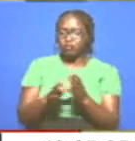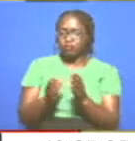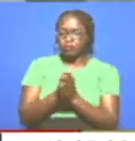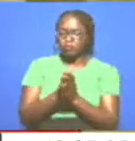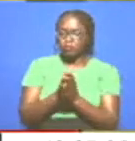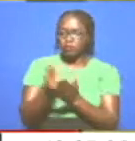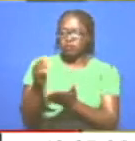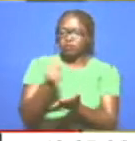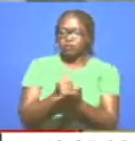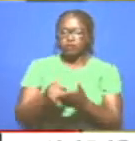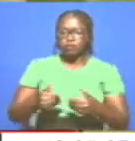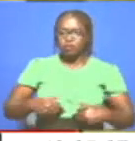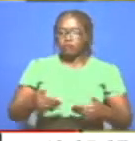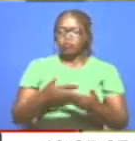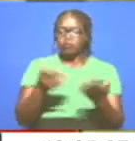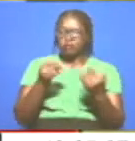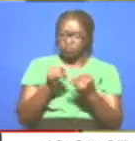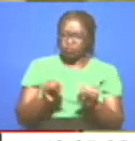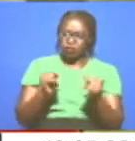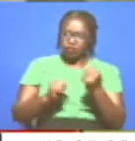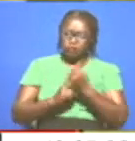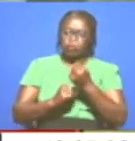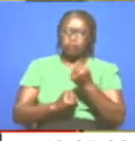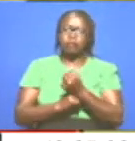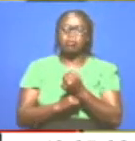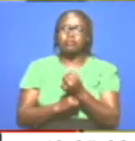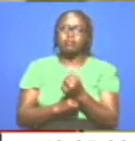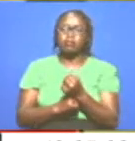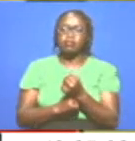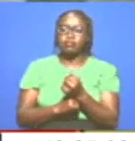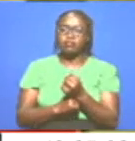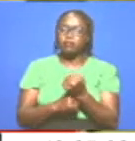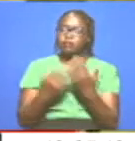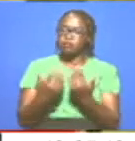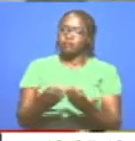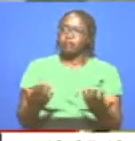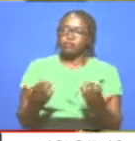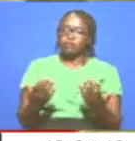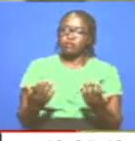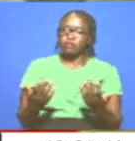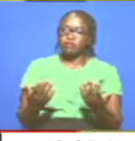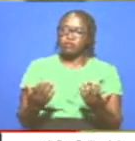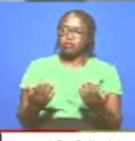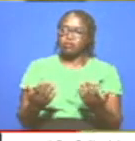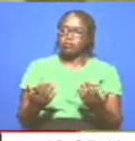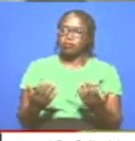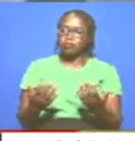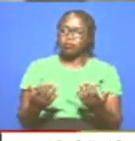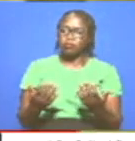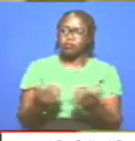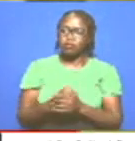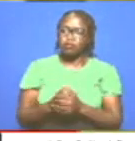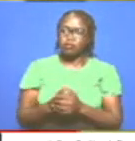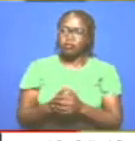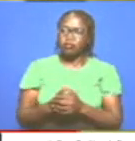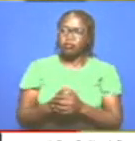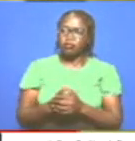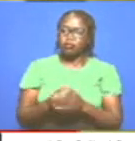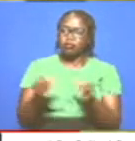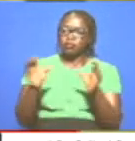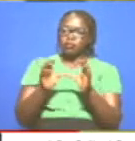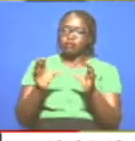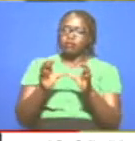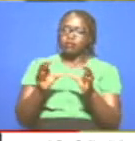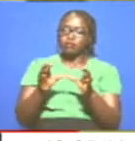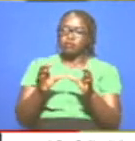So we will try and support in terms of equipment and in terms of the coaches, which I'm